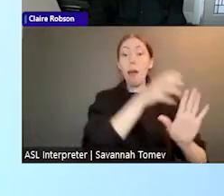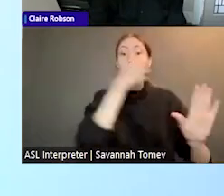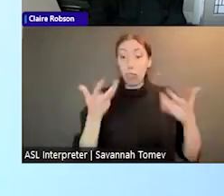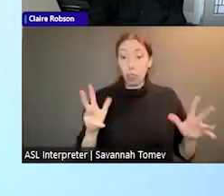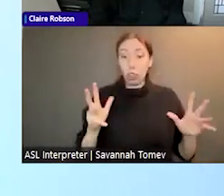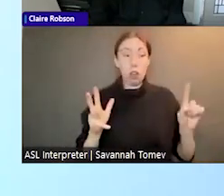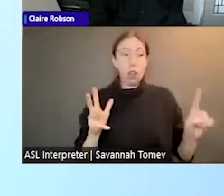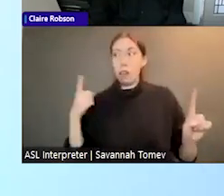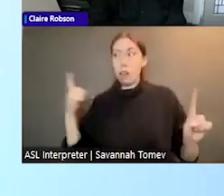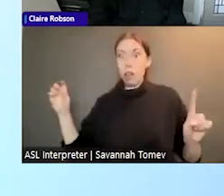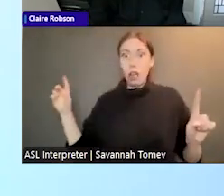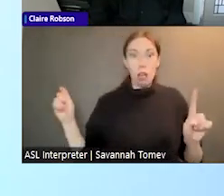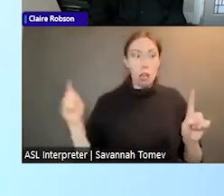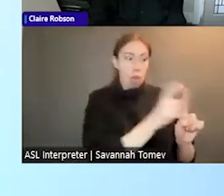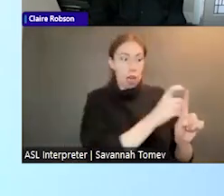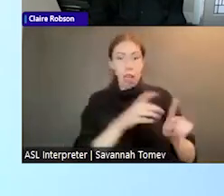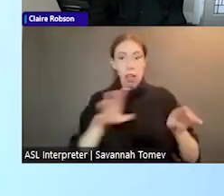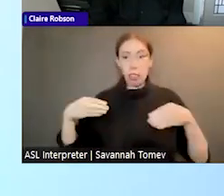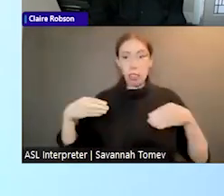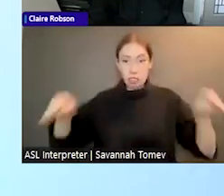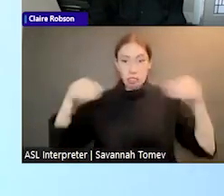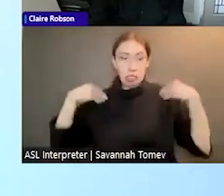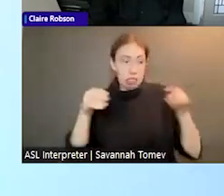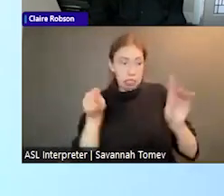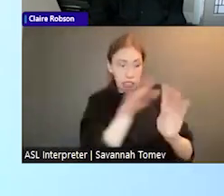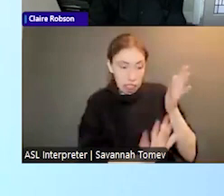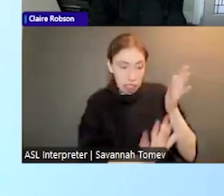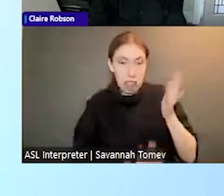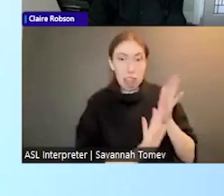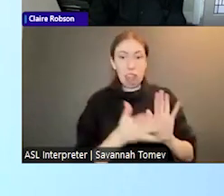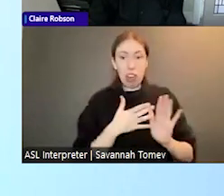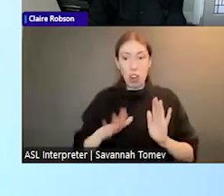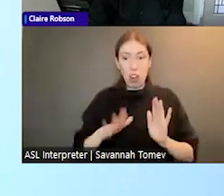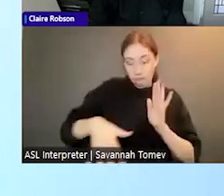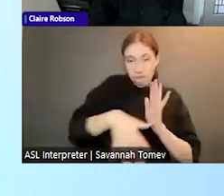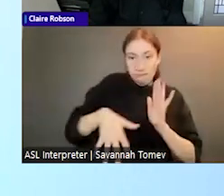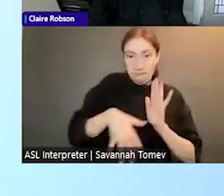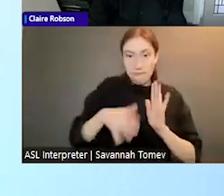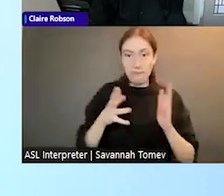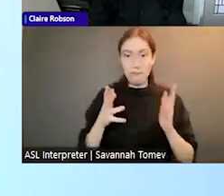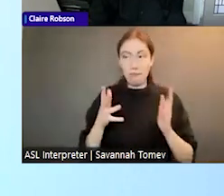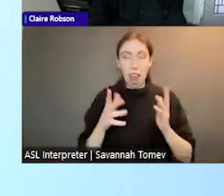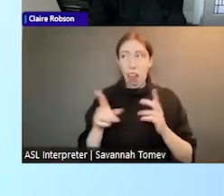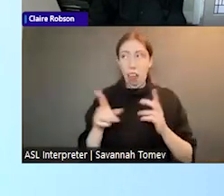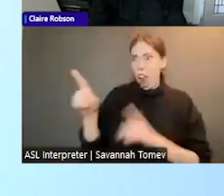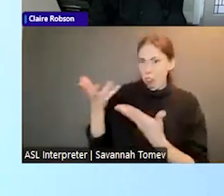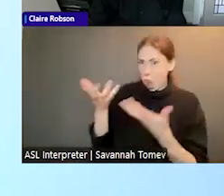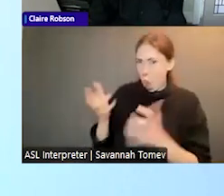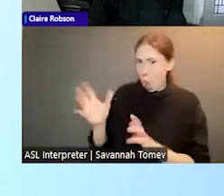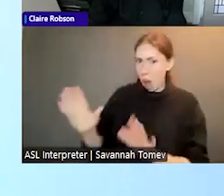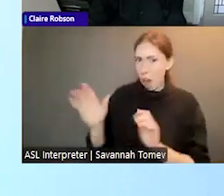genital area, despite Trudy's protests. and despite